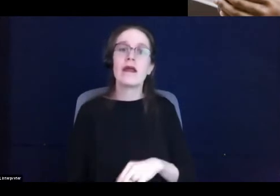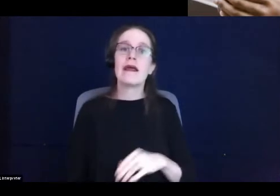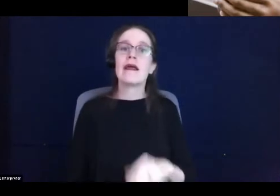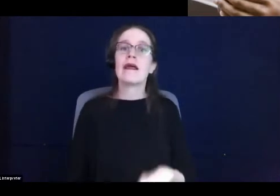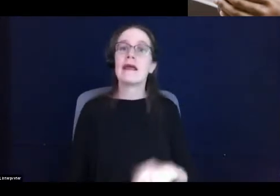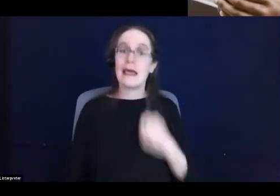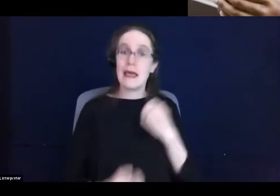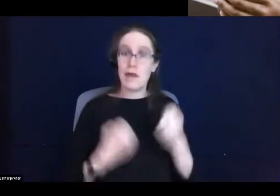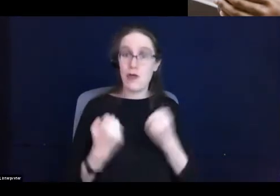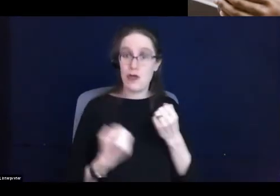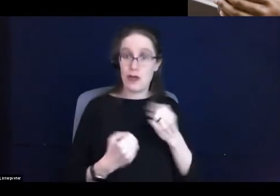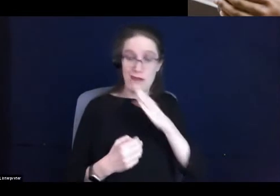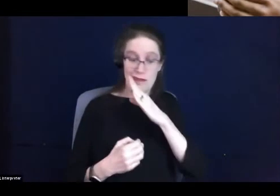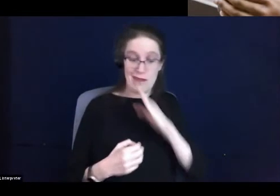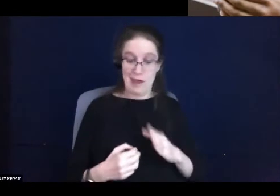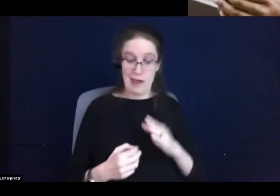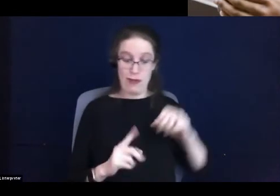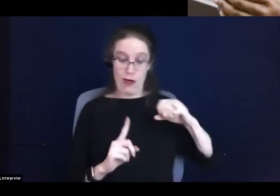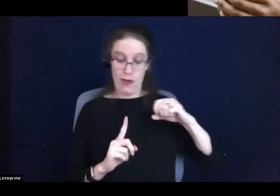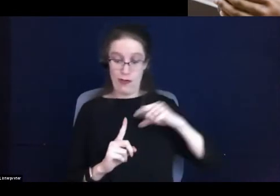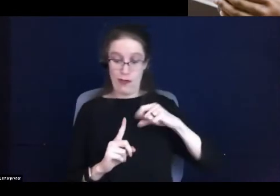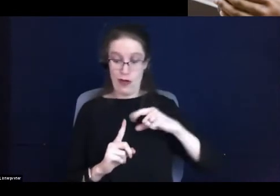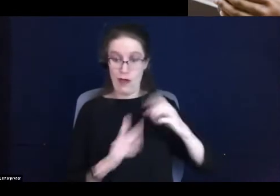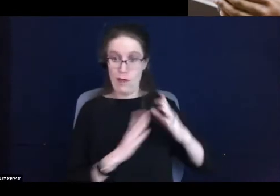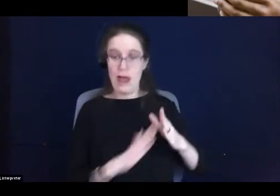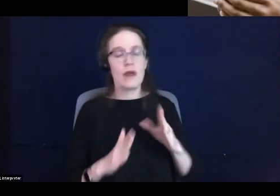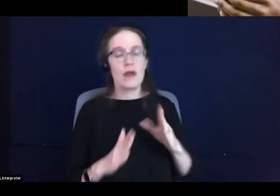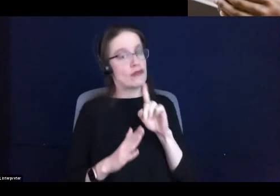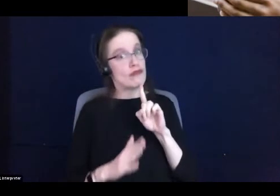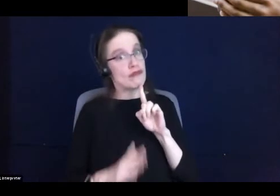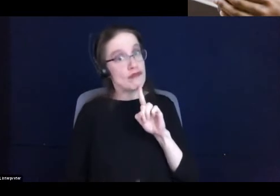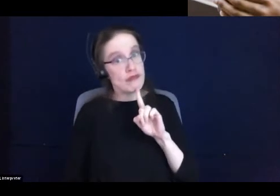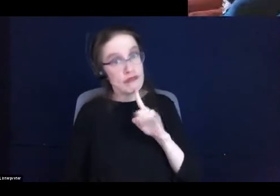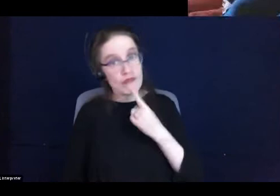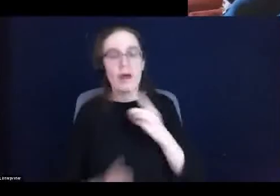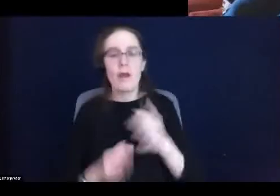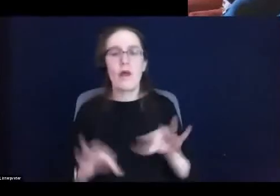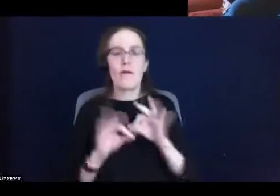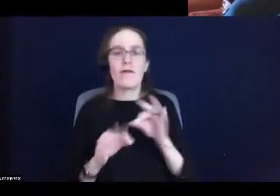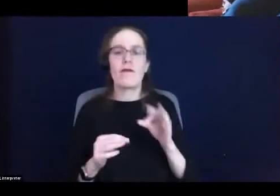is especially important for survivors of sexual violence.